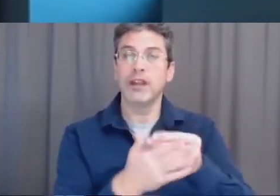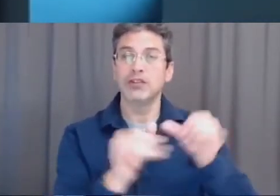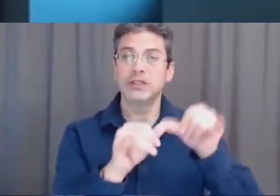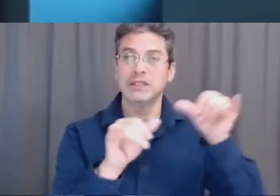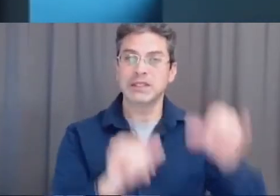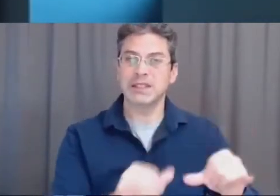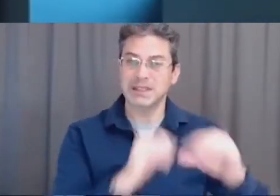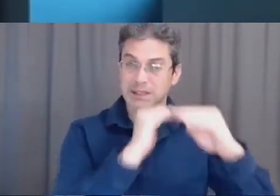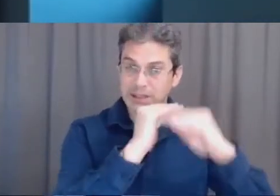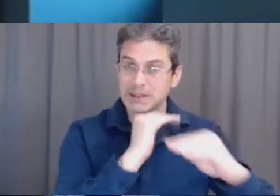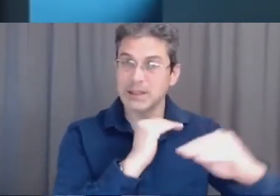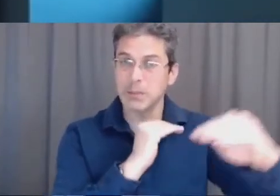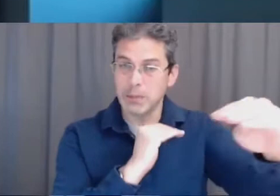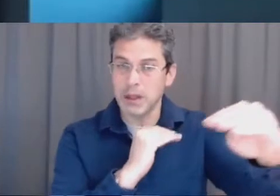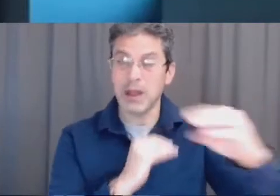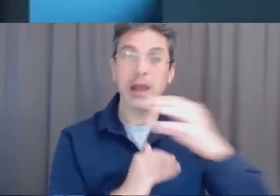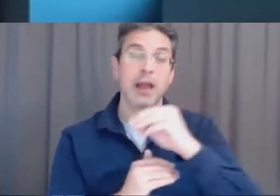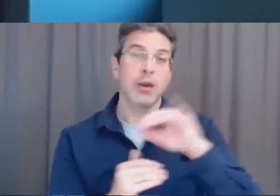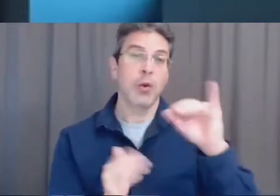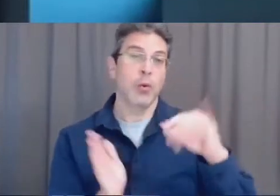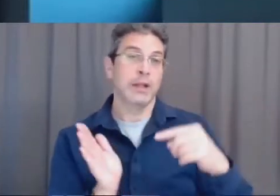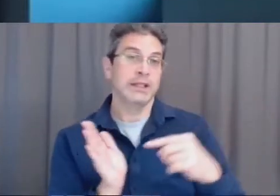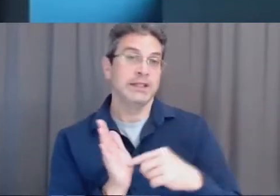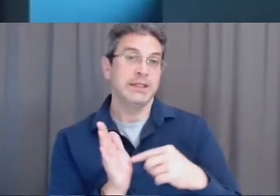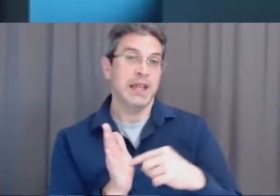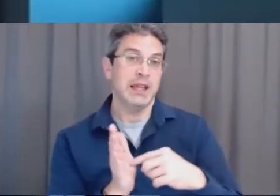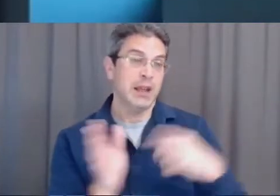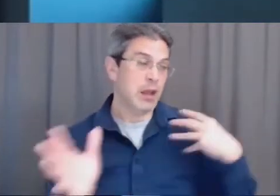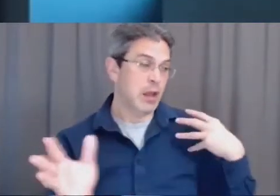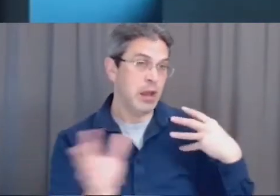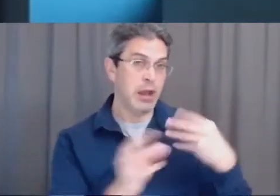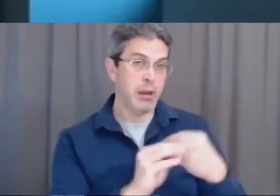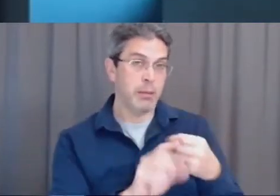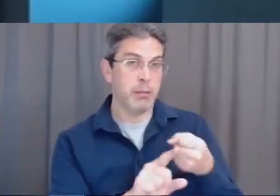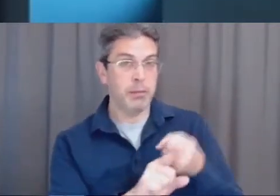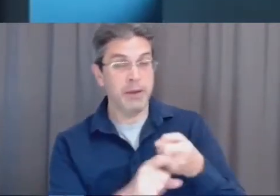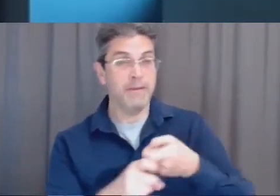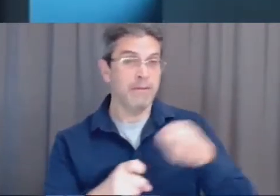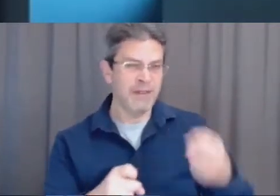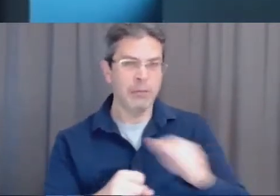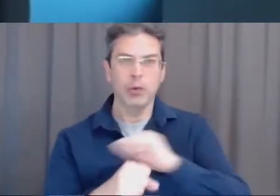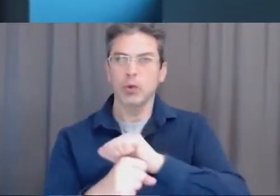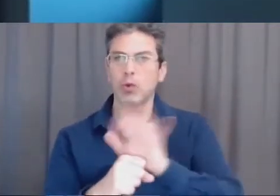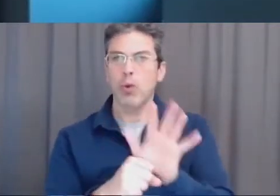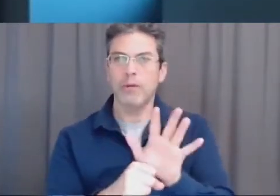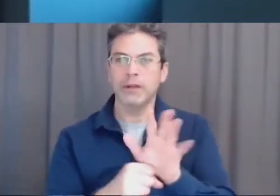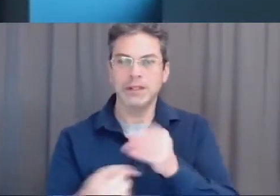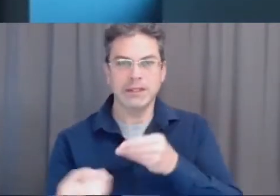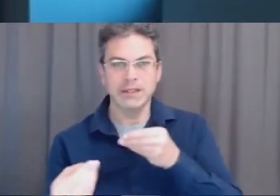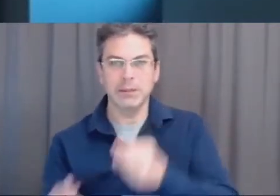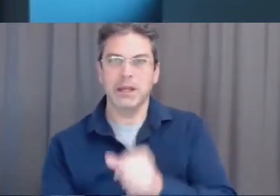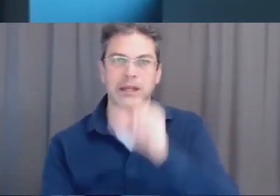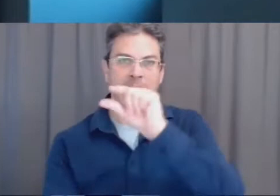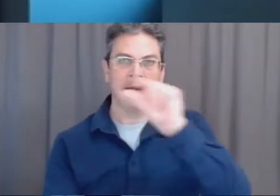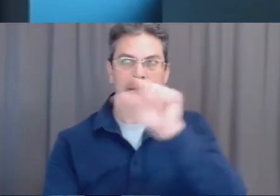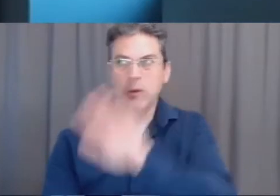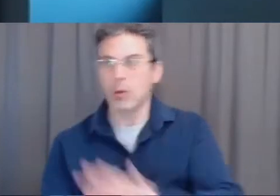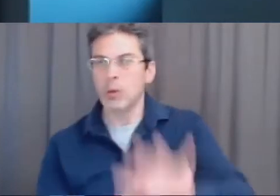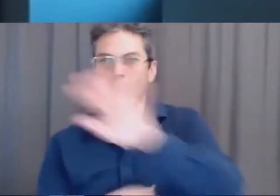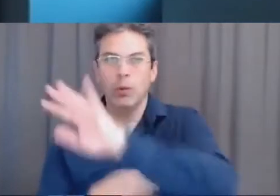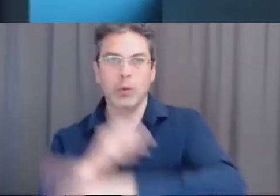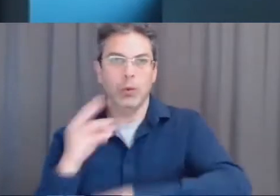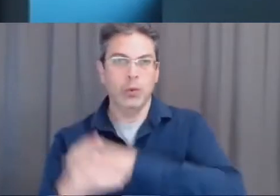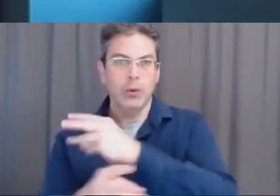cumulative debt effects of massive COVID stimulus in so many countries. And of course, we need to be cooperating